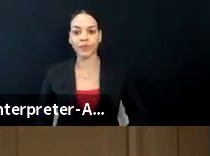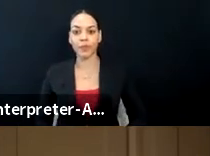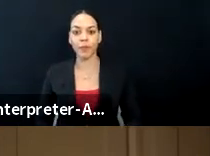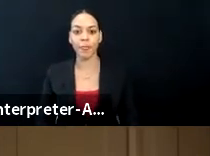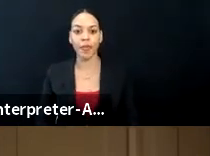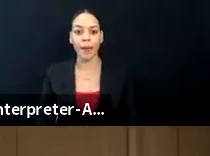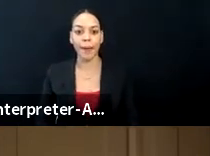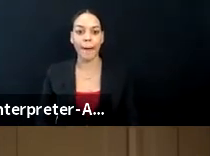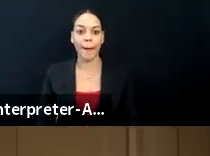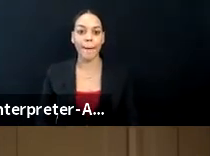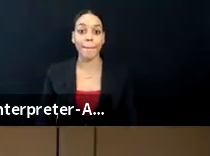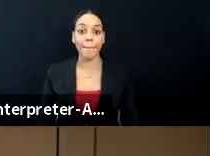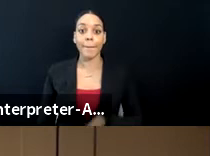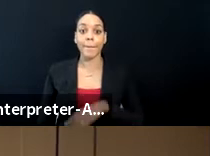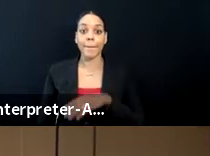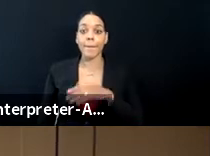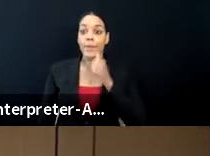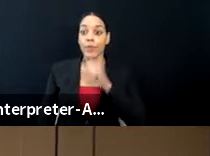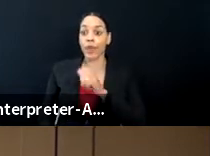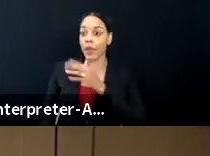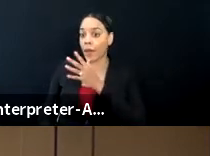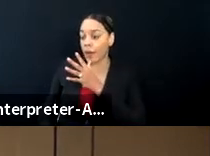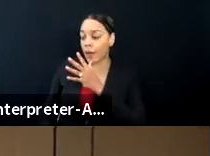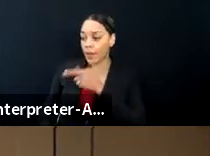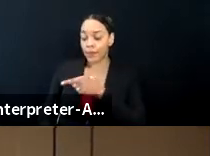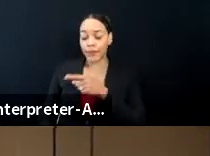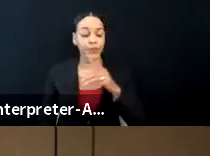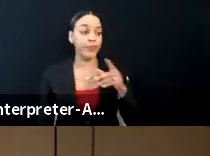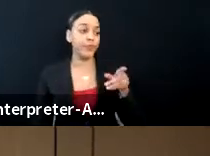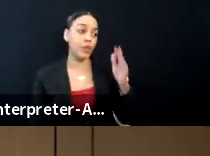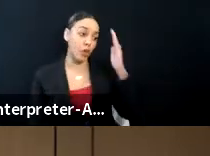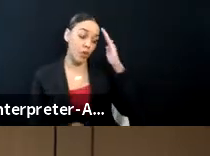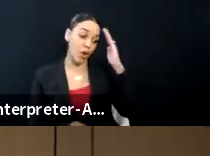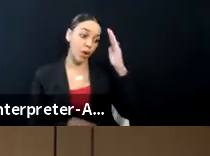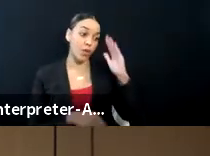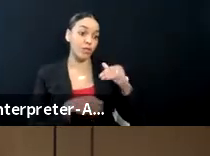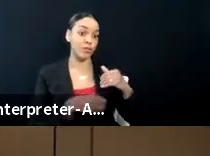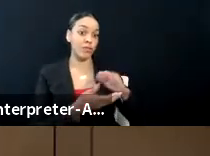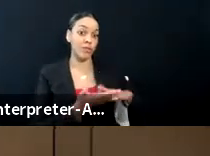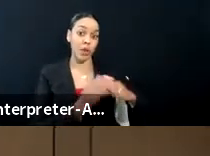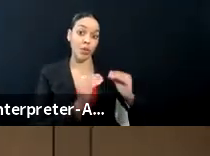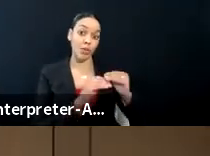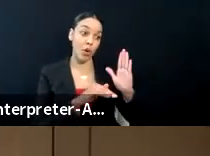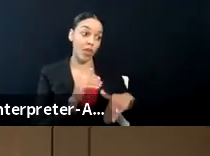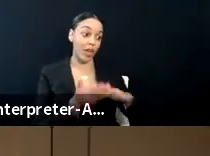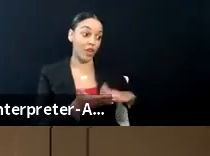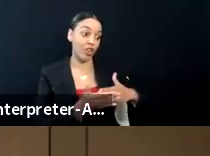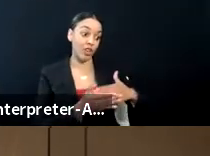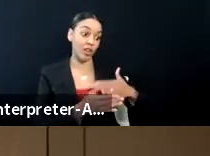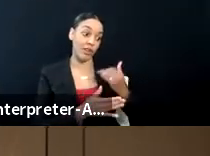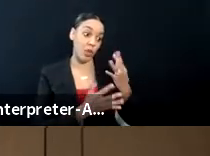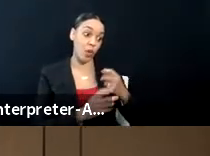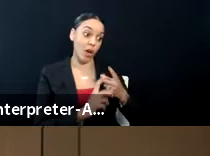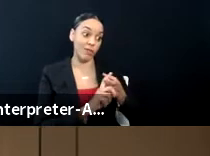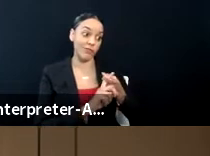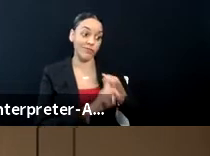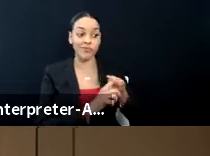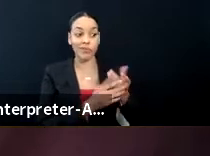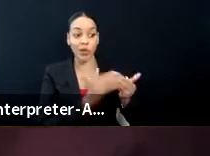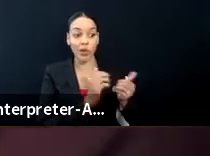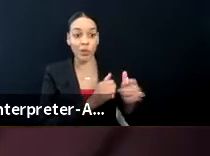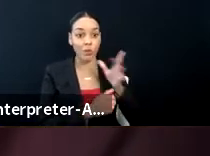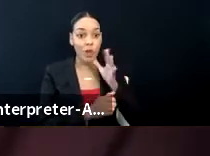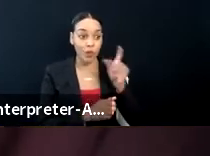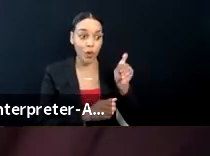Mama. You know it's gonna take a little more than some pancakes if you want to get in good with your mama. You're gonna have to say what I told you to